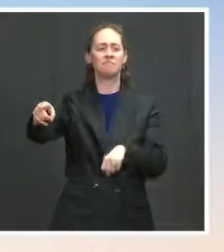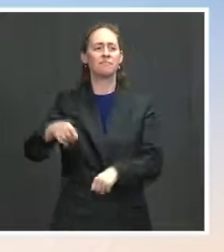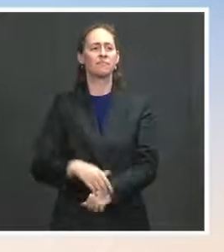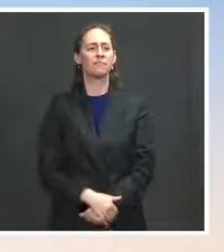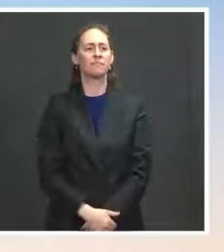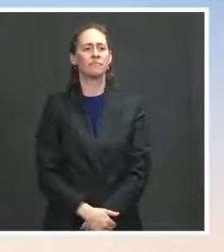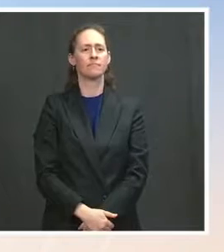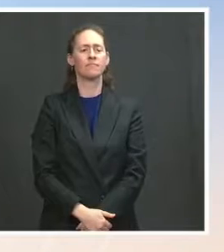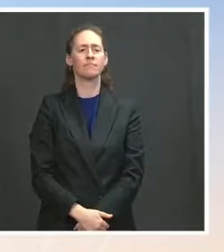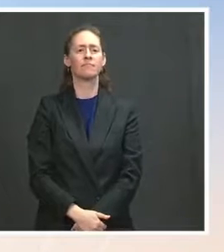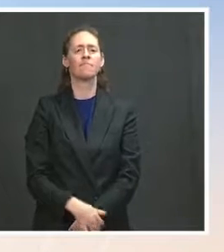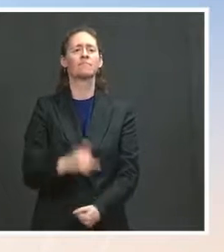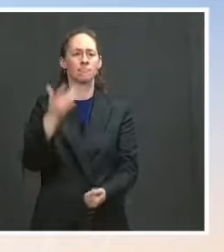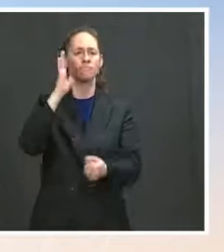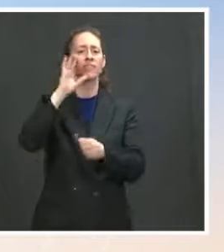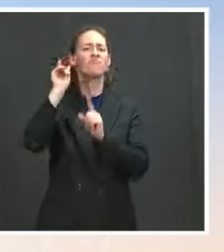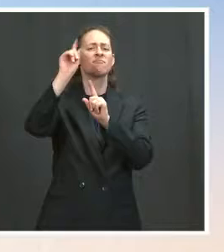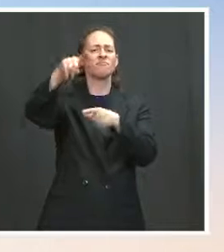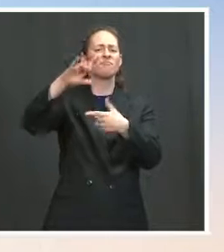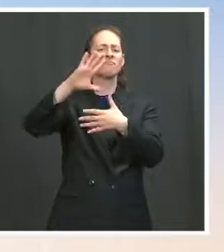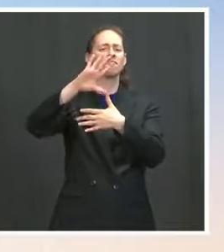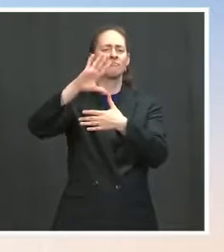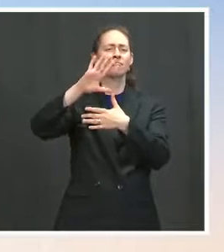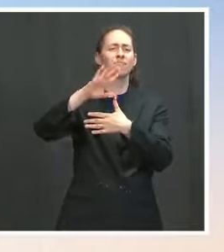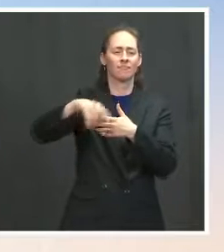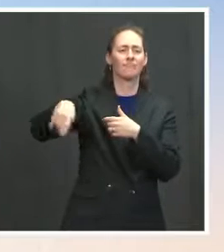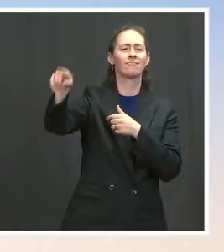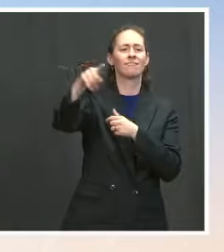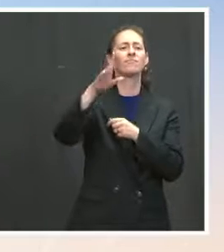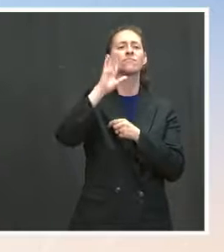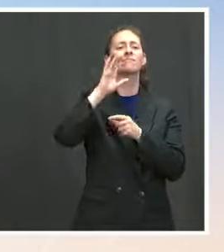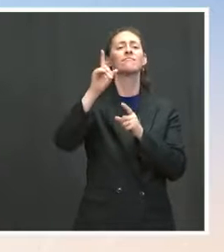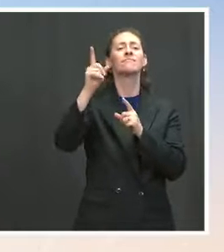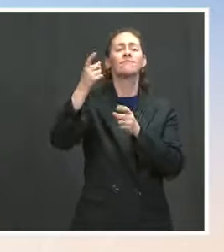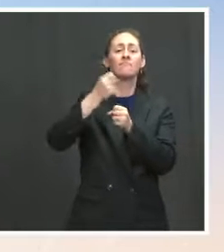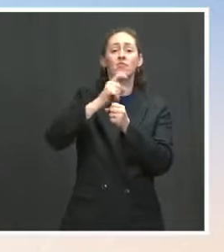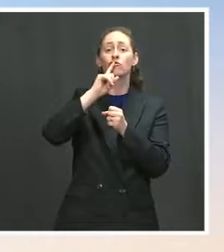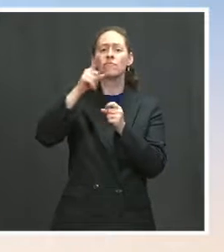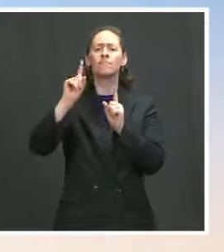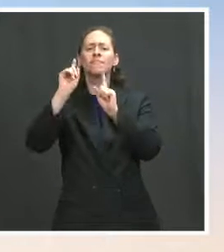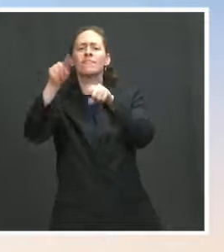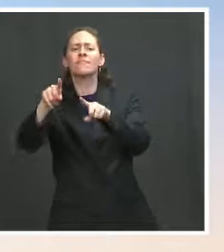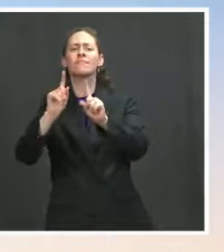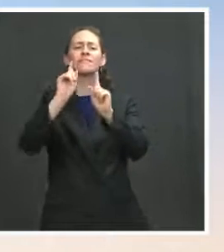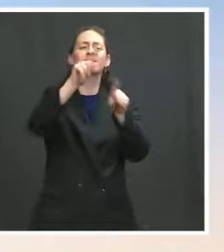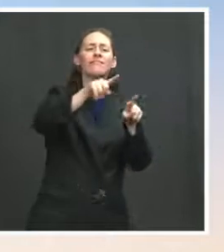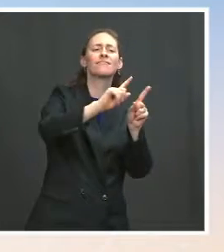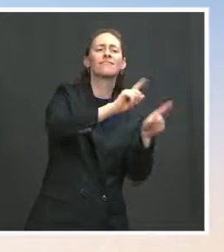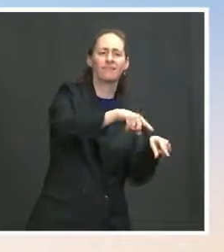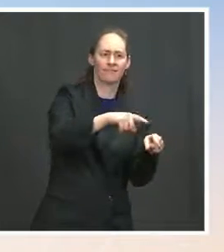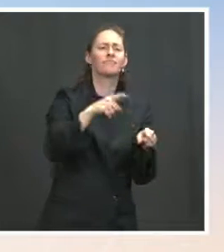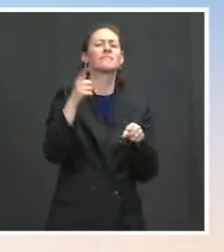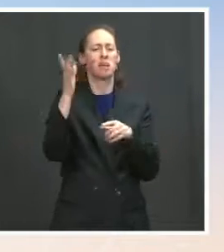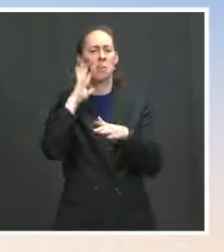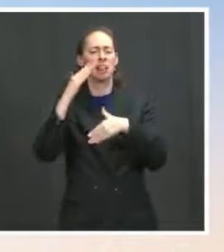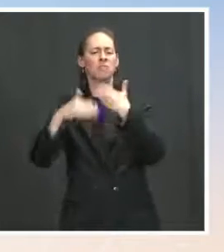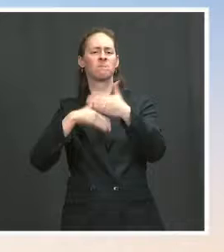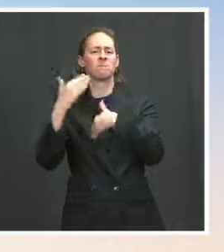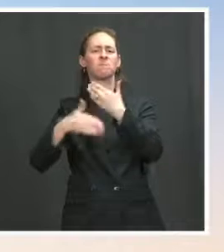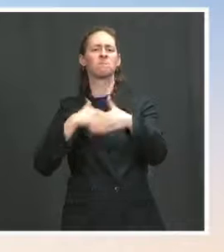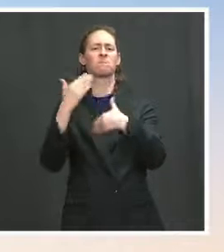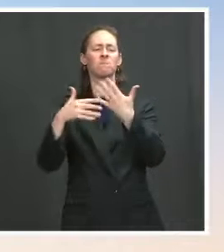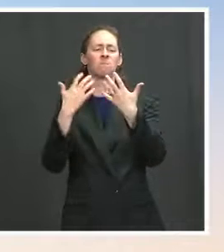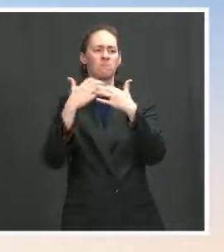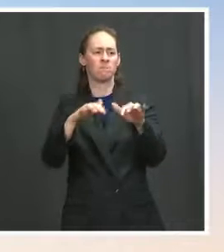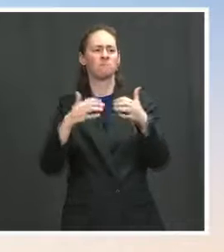just taken on this initiative per her request on voting rights. She's going to be active on that in the weeks ahead. So I can't